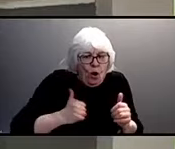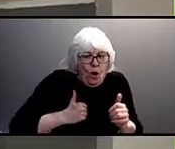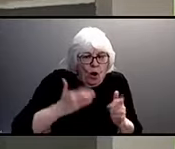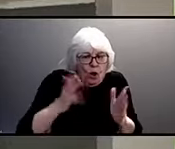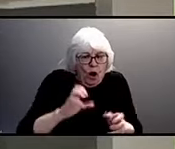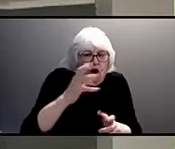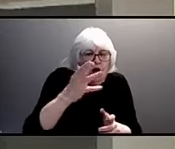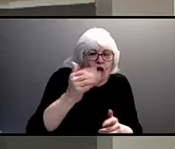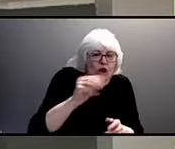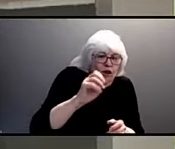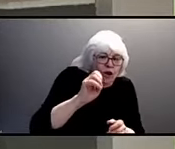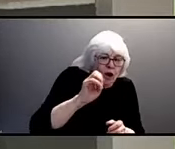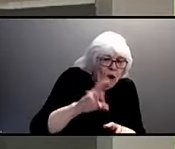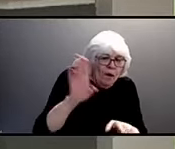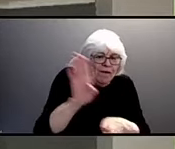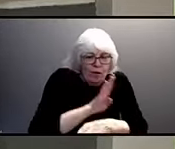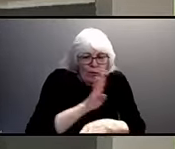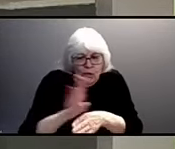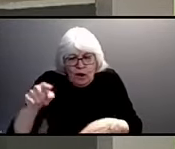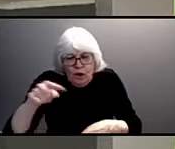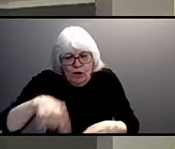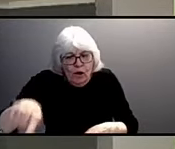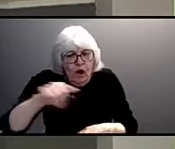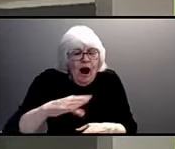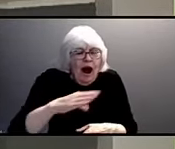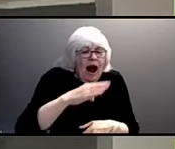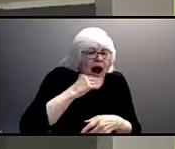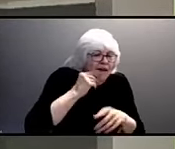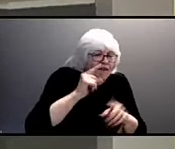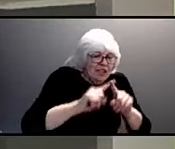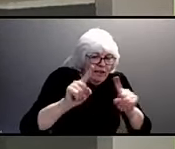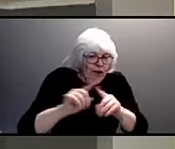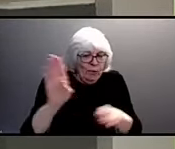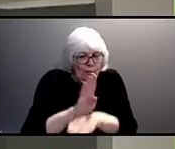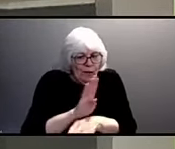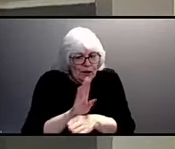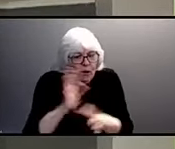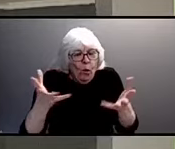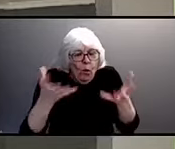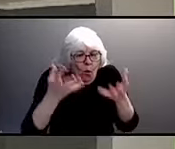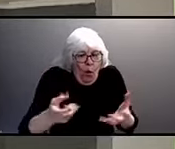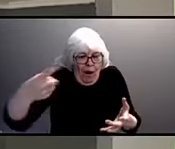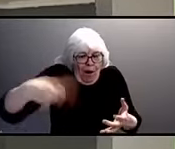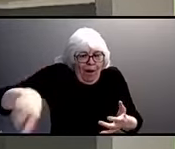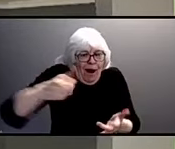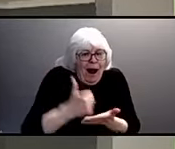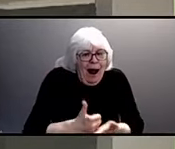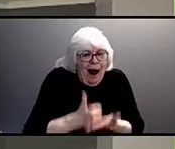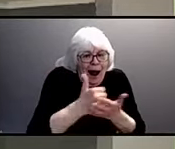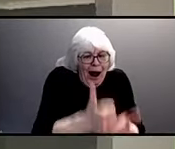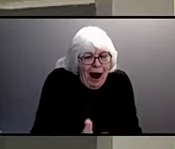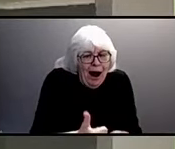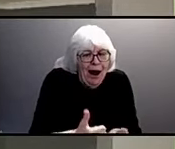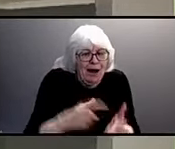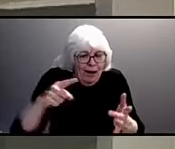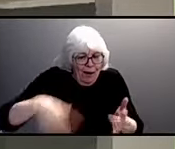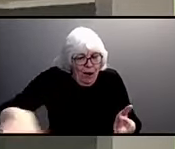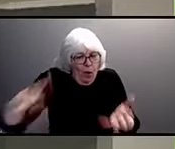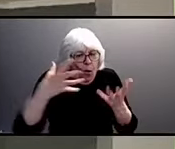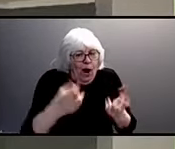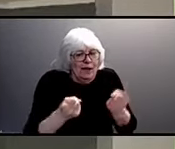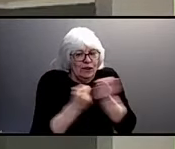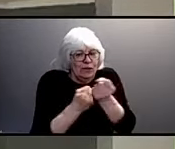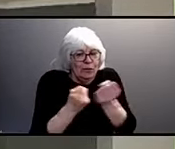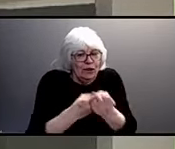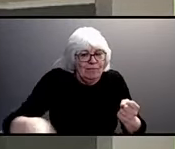help businesses who have been impacted by the fire. And I appreciate their support. We're working with them to assist businesses that need help getting back up as